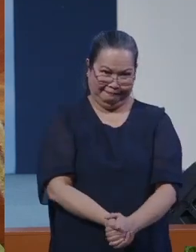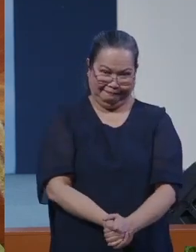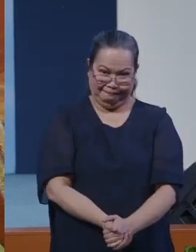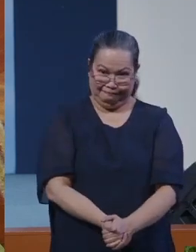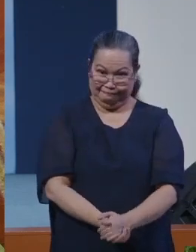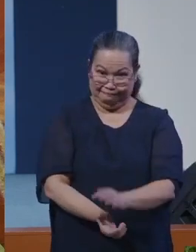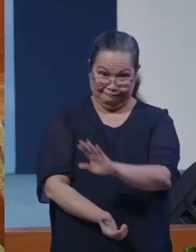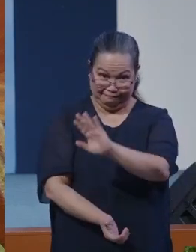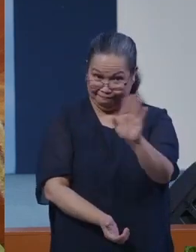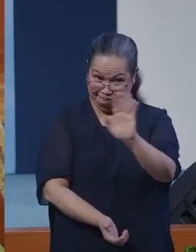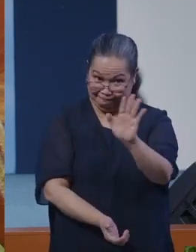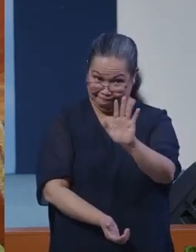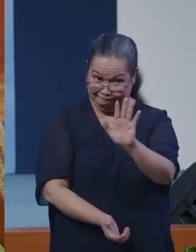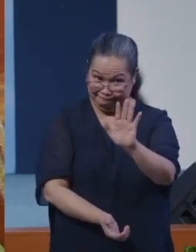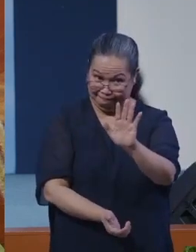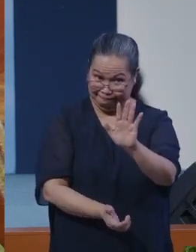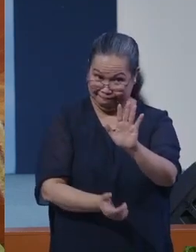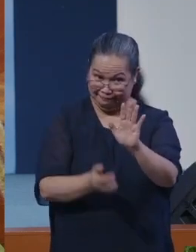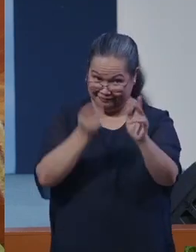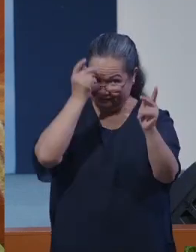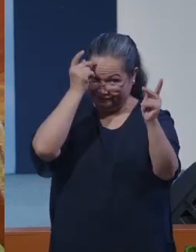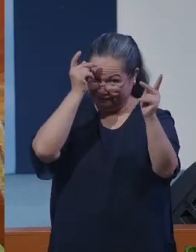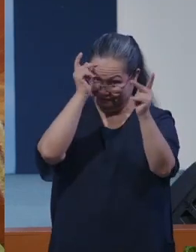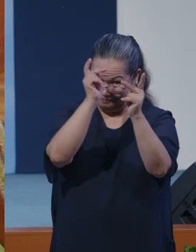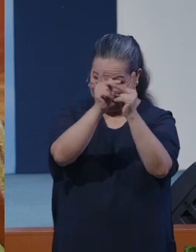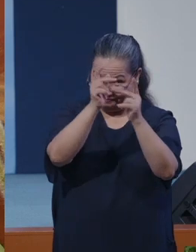Huwag niyong ambisyonin ang pagyaman.